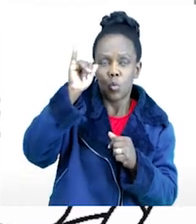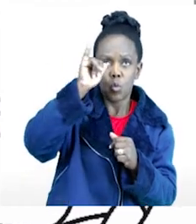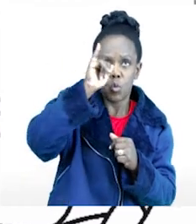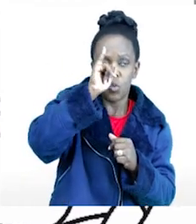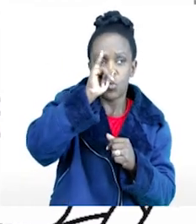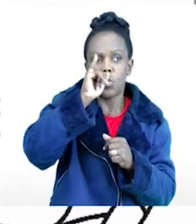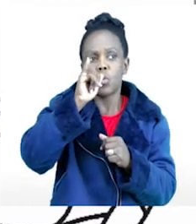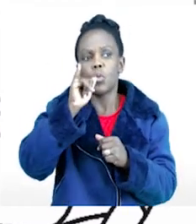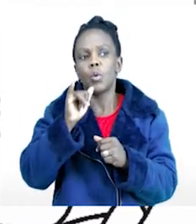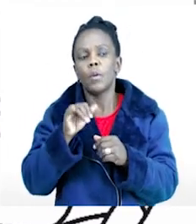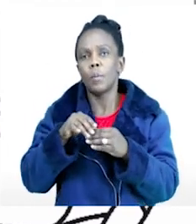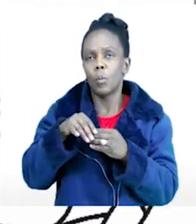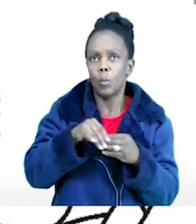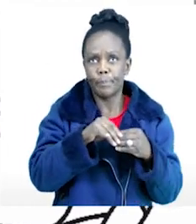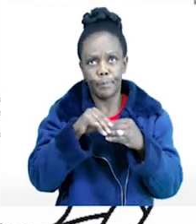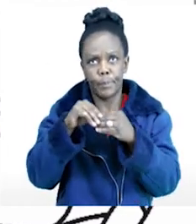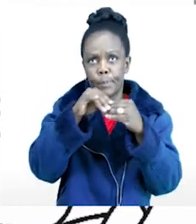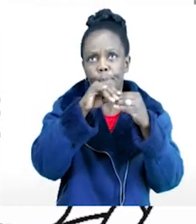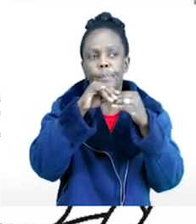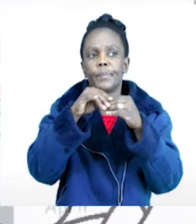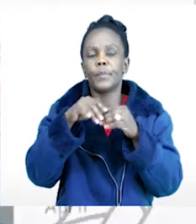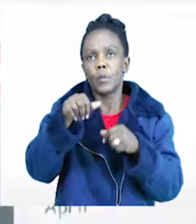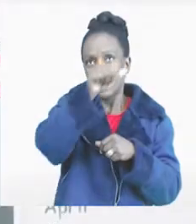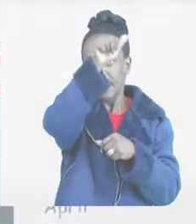the sky. Enjoy yourselves, my children.